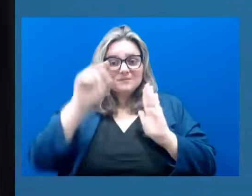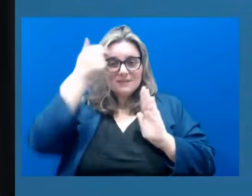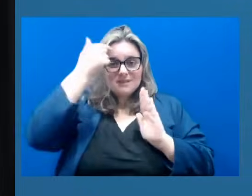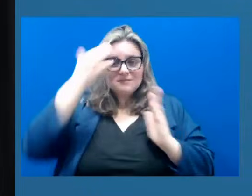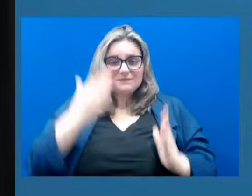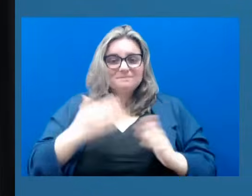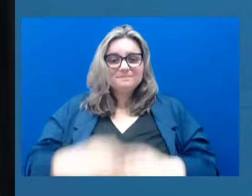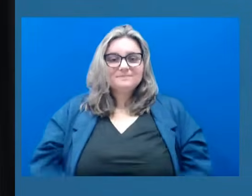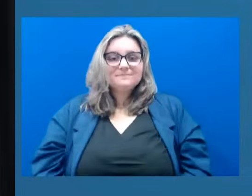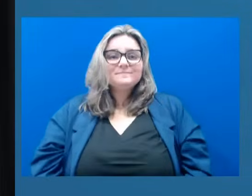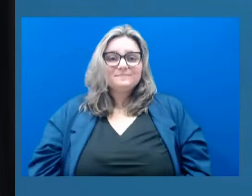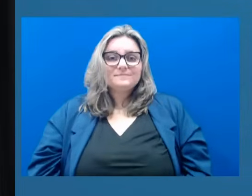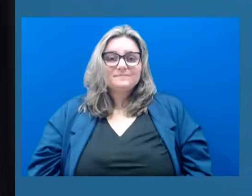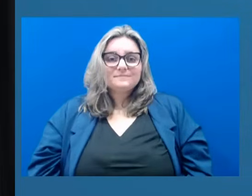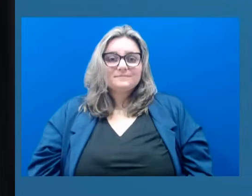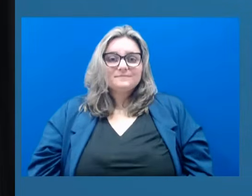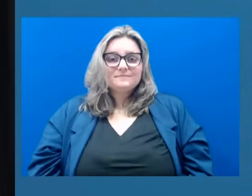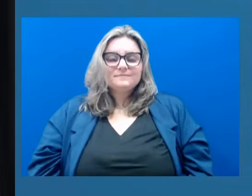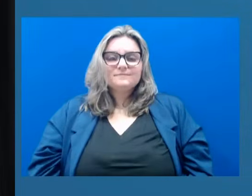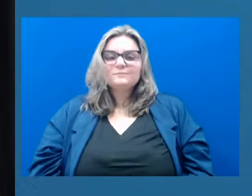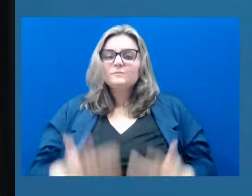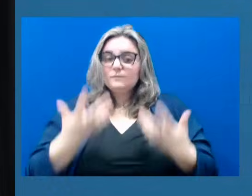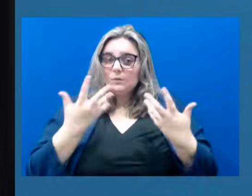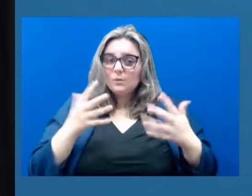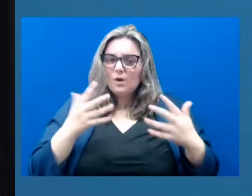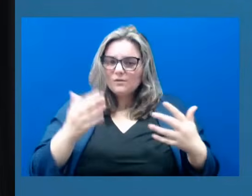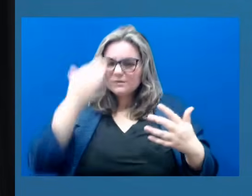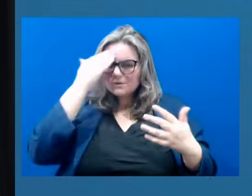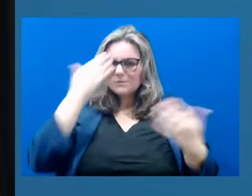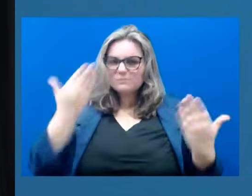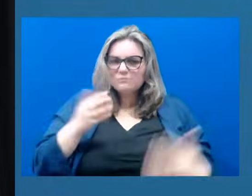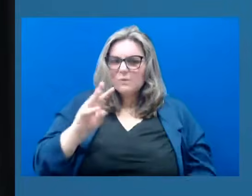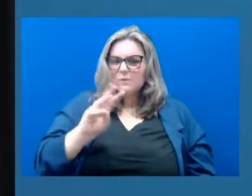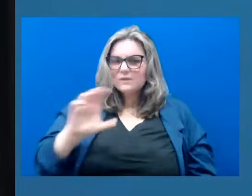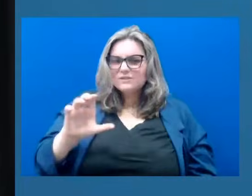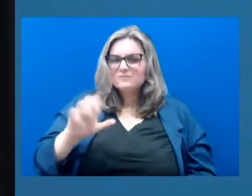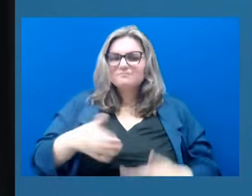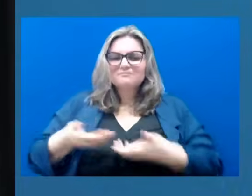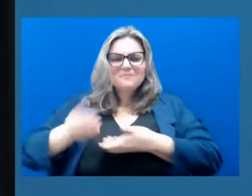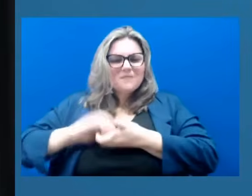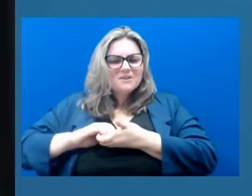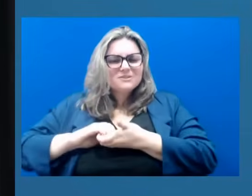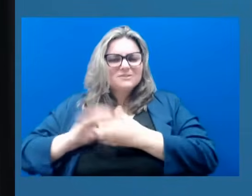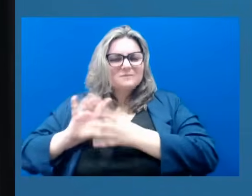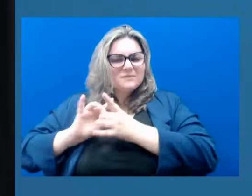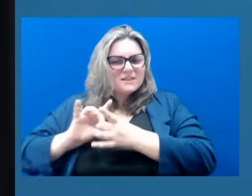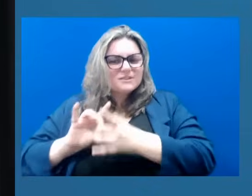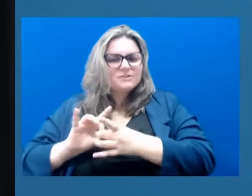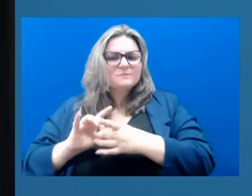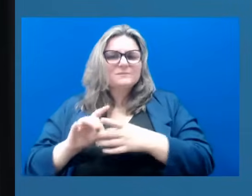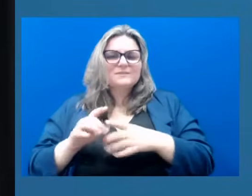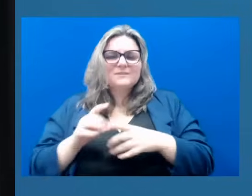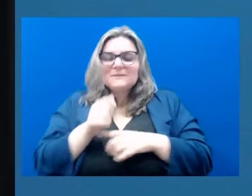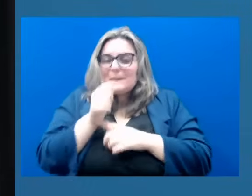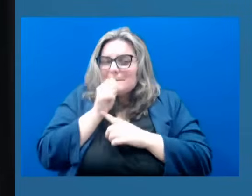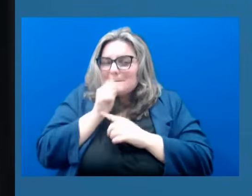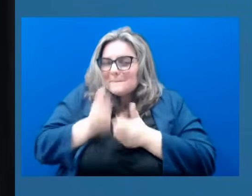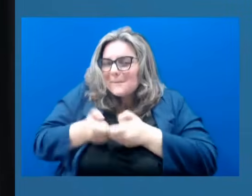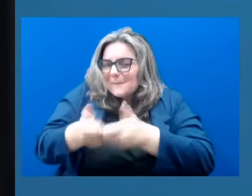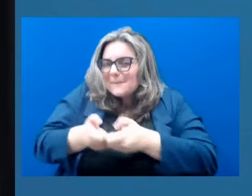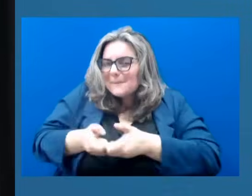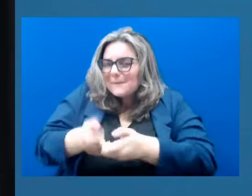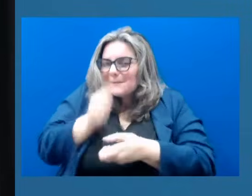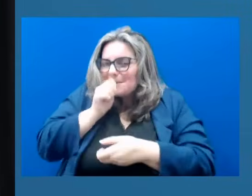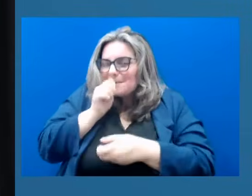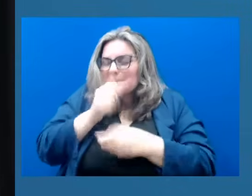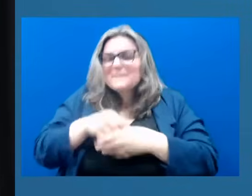As we know here in Westchester, the partnerships, the relationships, the secret text chains that all of us have, right, to be able